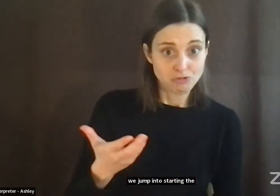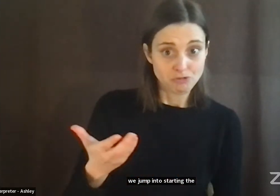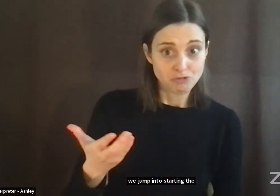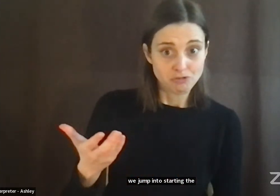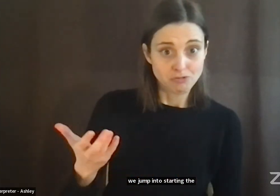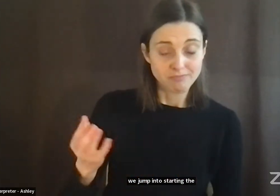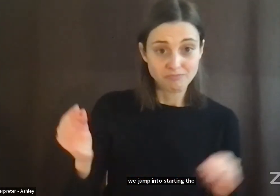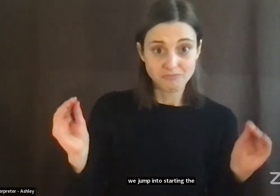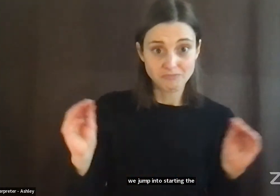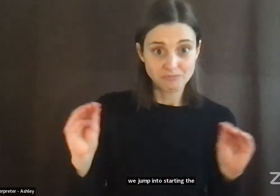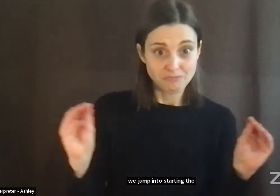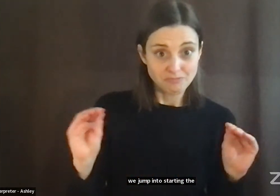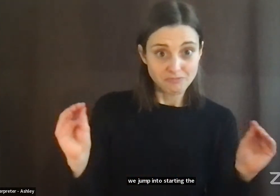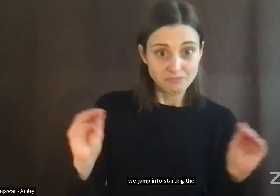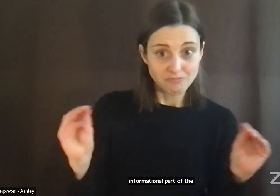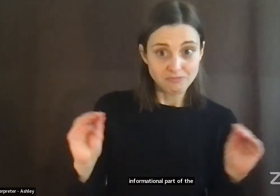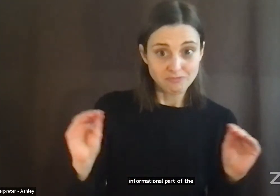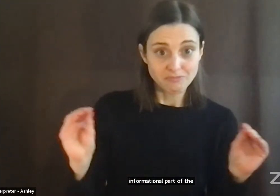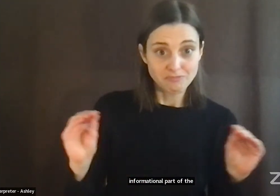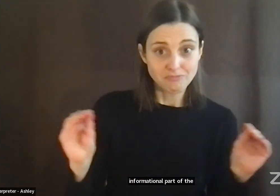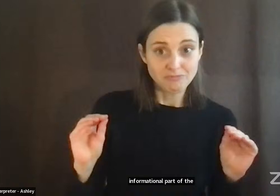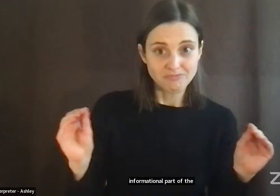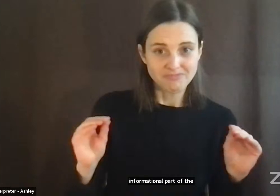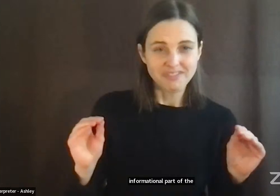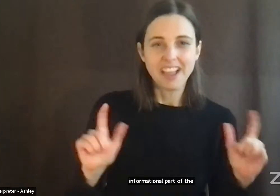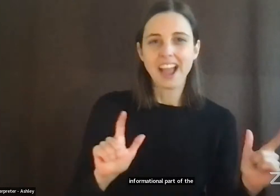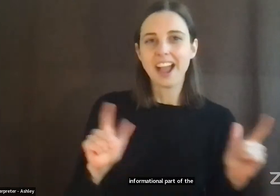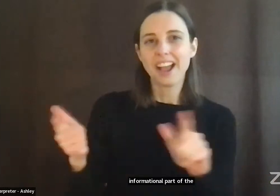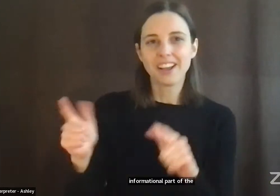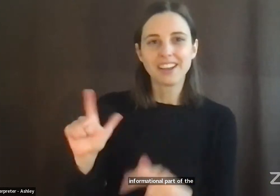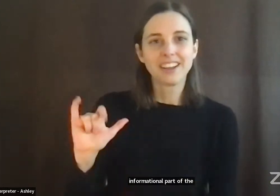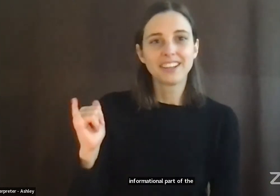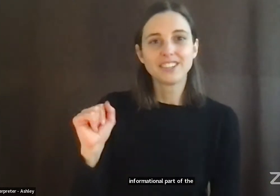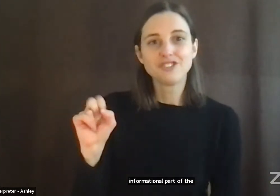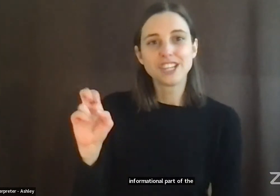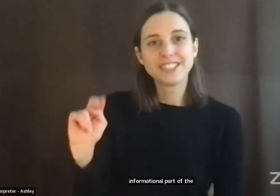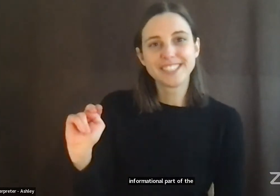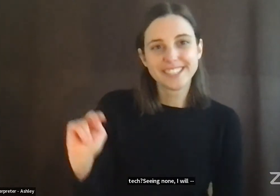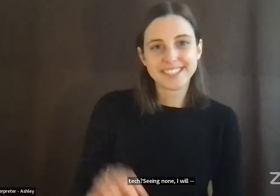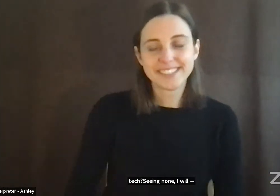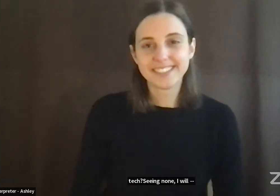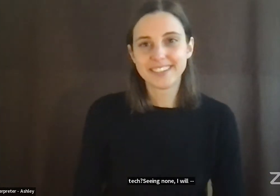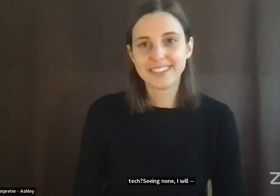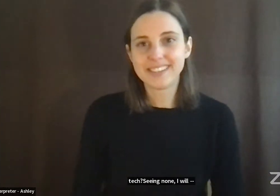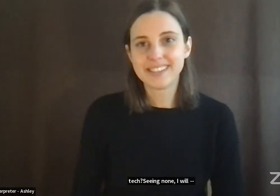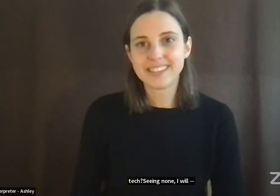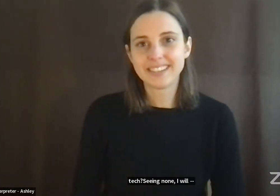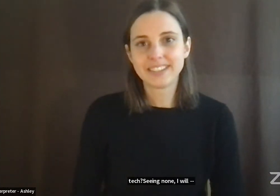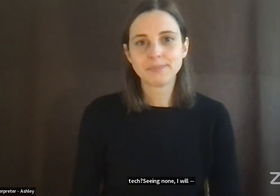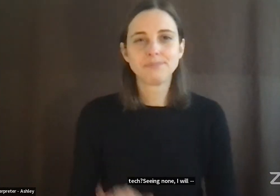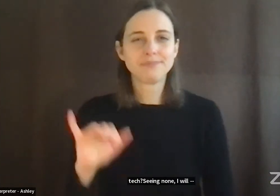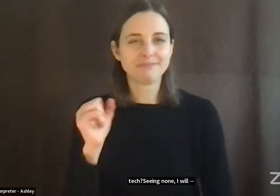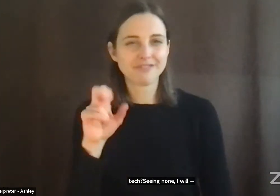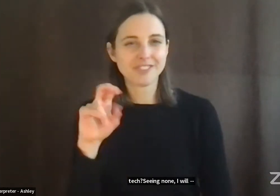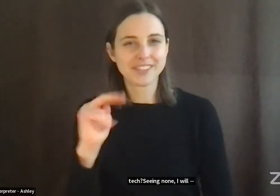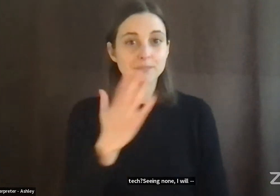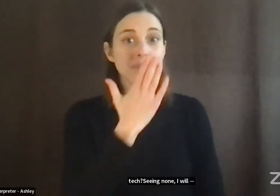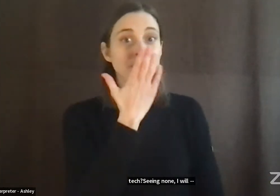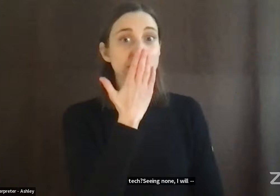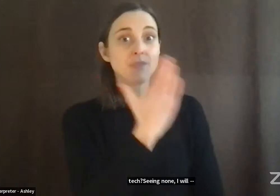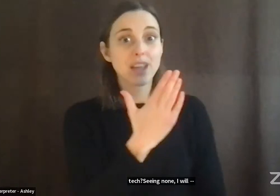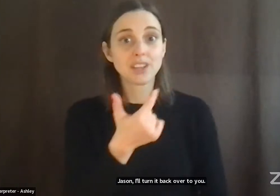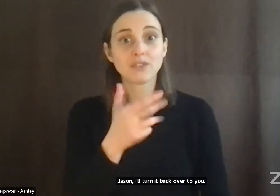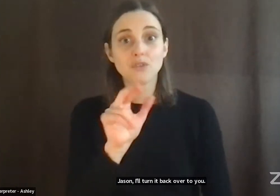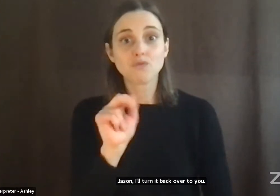Seeing none, I will, Jason, I'll turn it back over to you. Thank you, Greg. And Lisa,